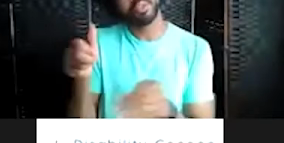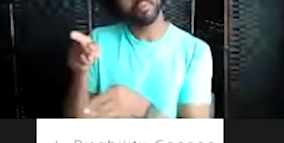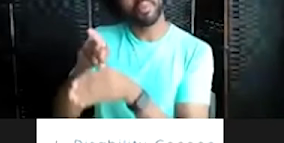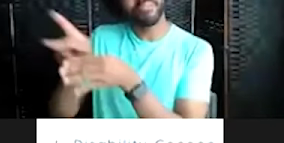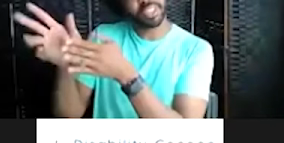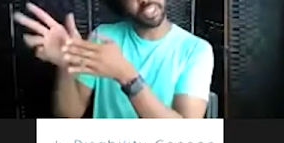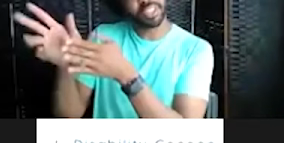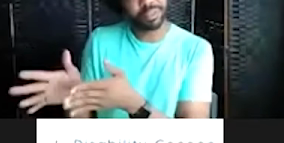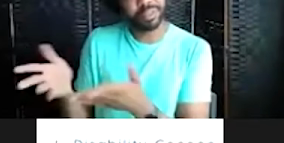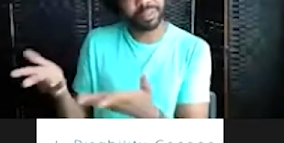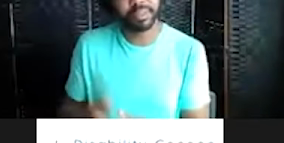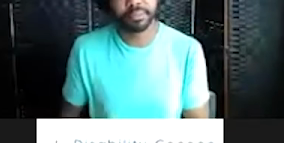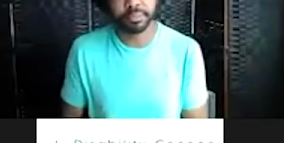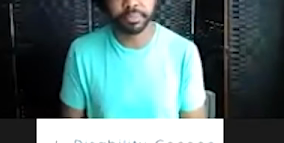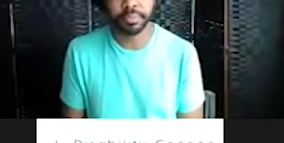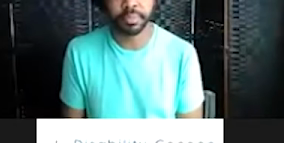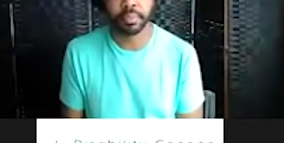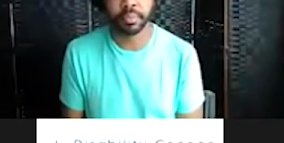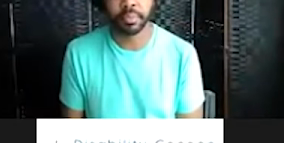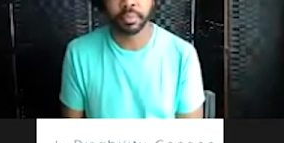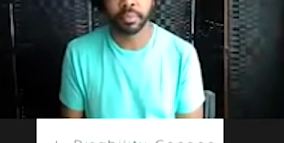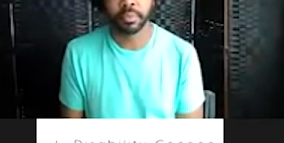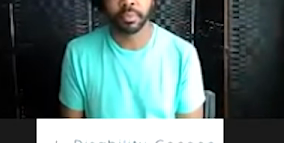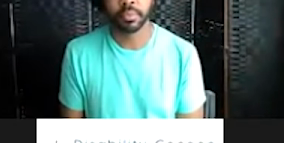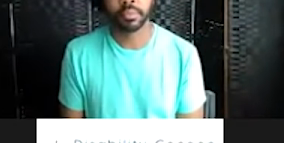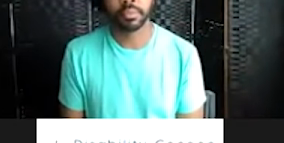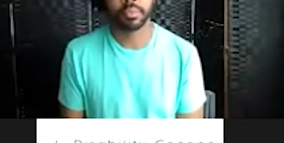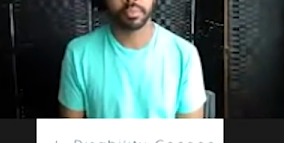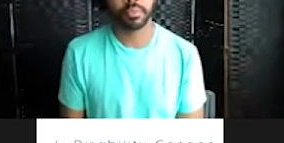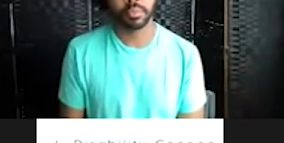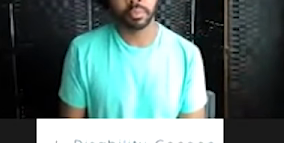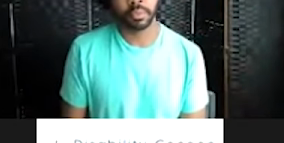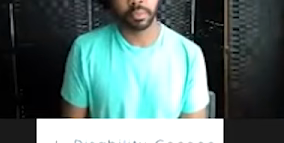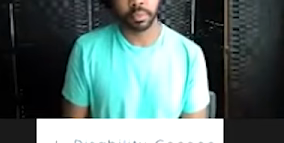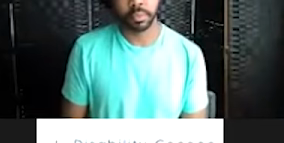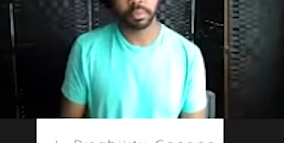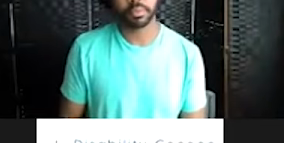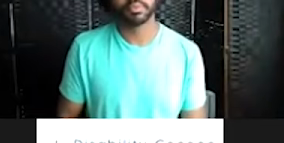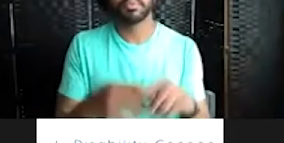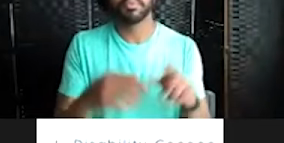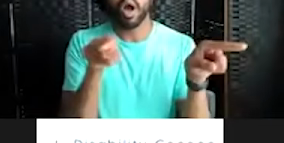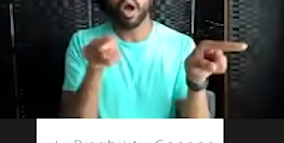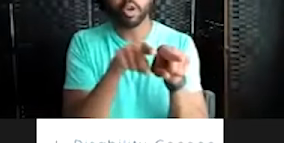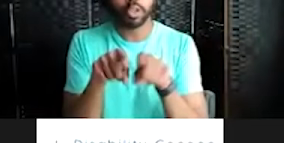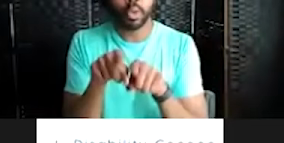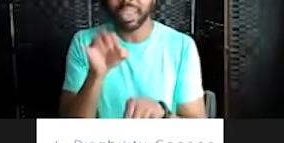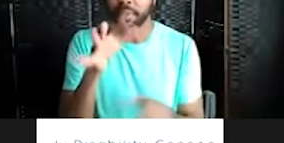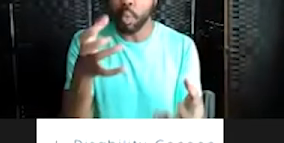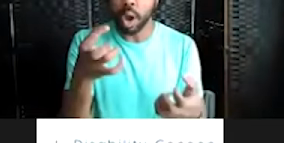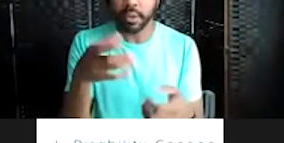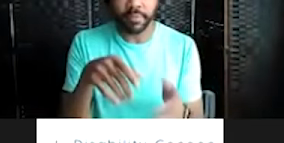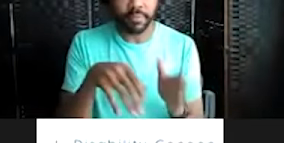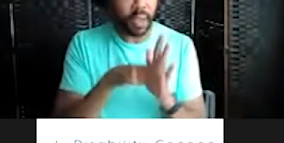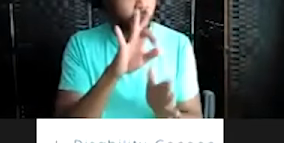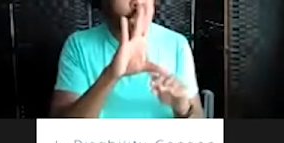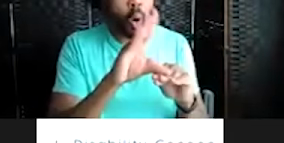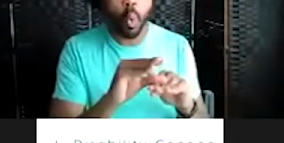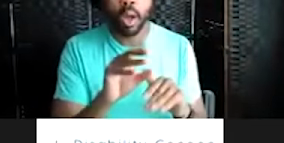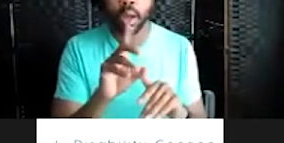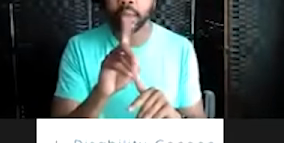So, and then we also like to mention that if you're looking for deals on these things, it's a really good idea